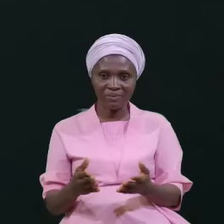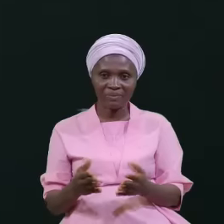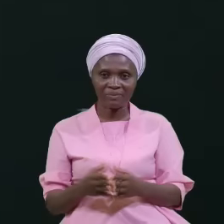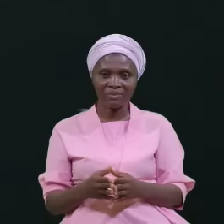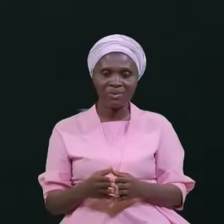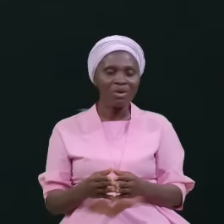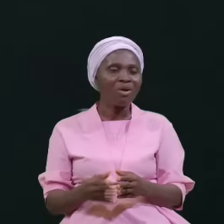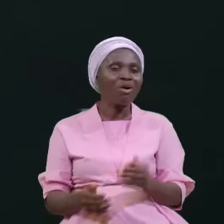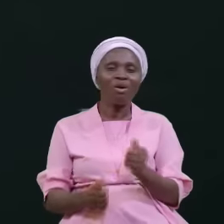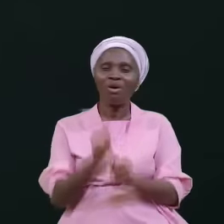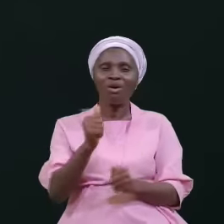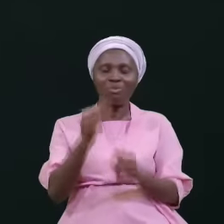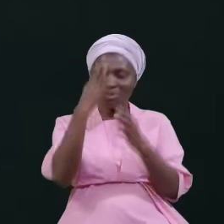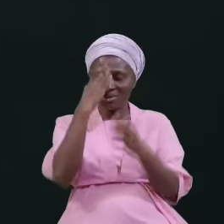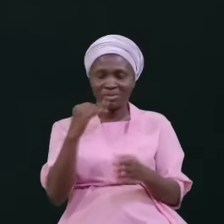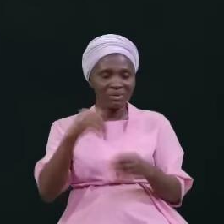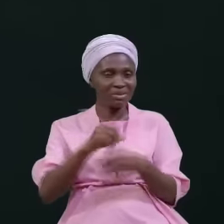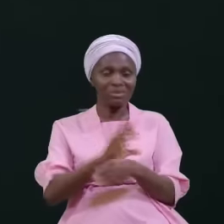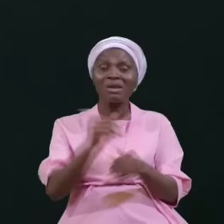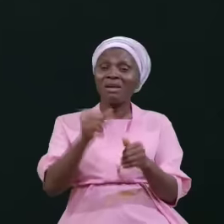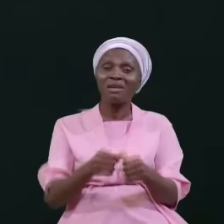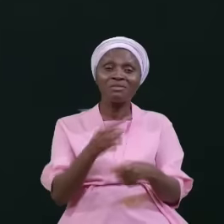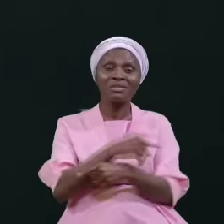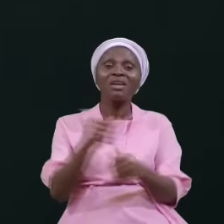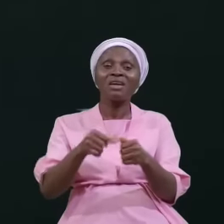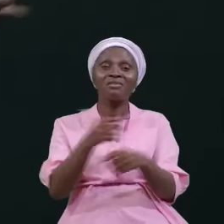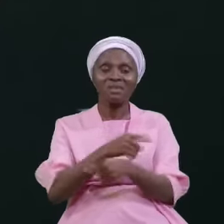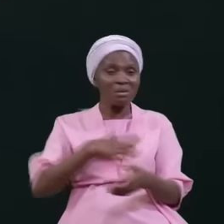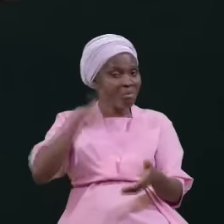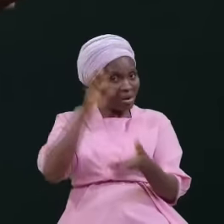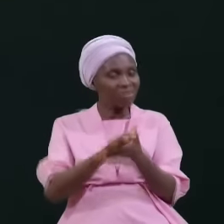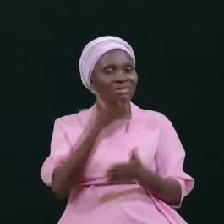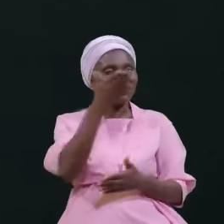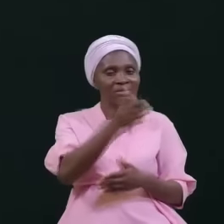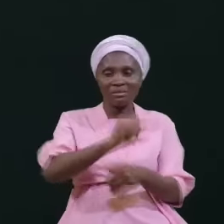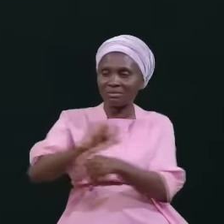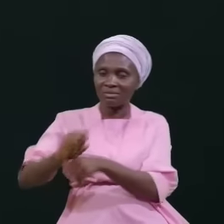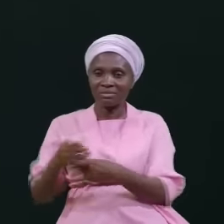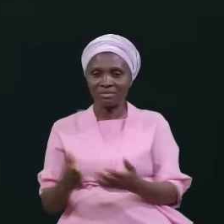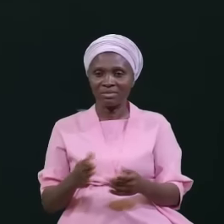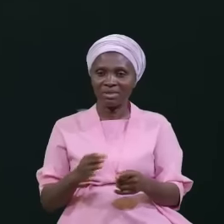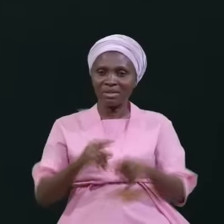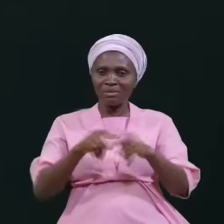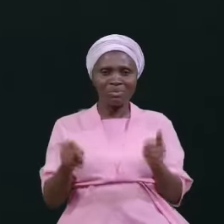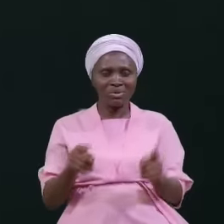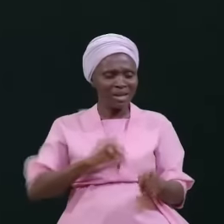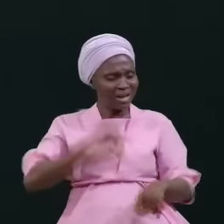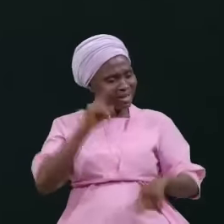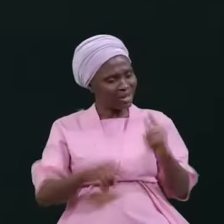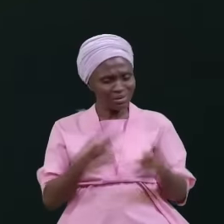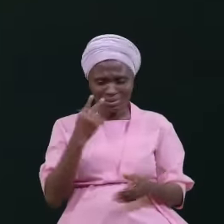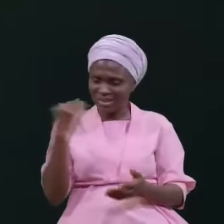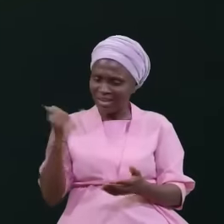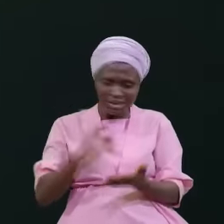the church. Every day he's there, but I can't see any glory in this family. All I